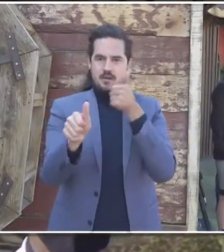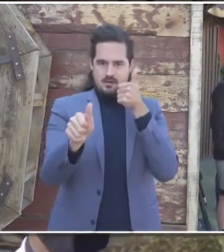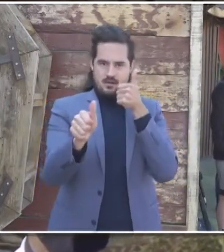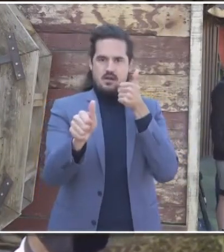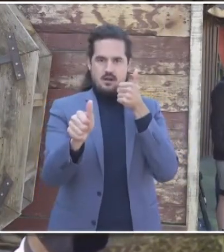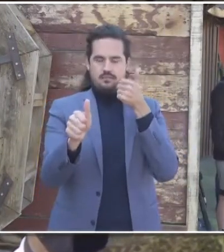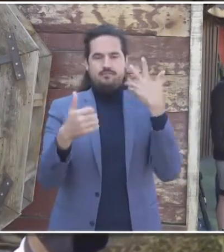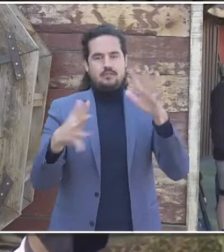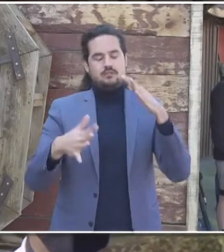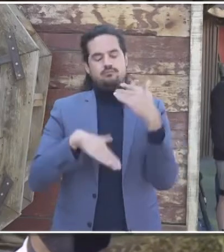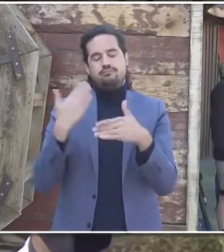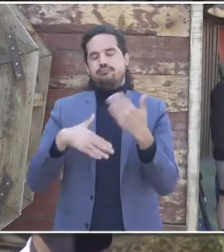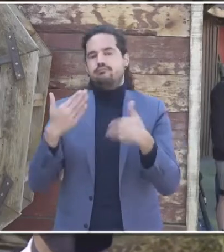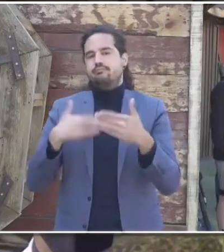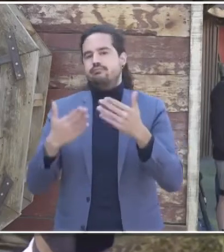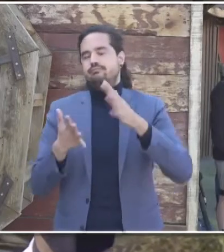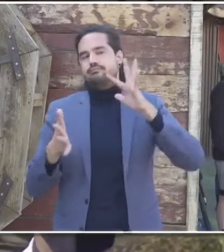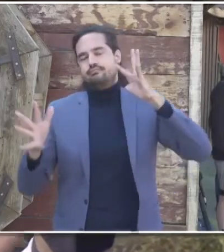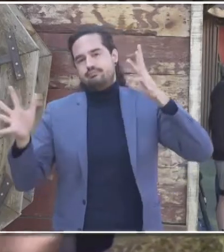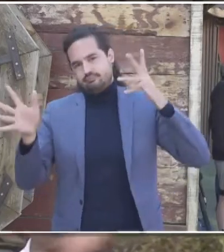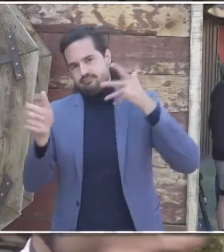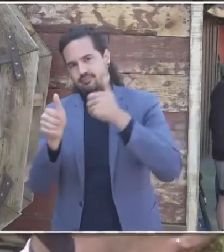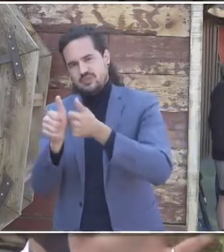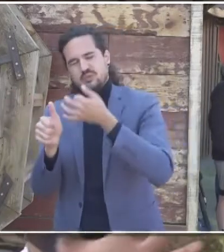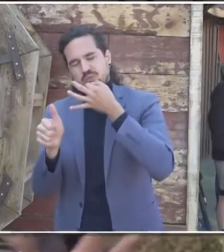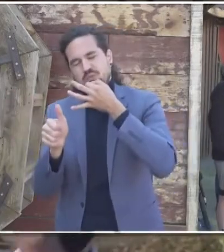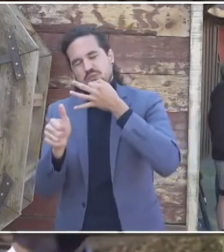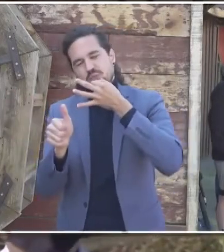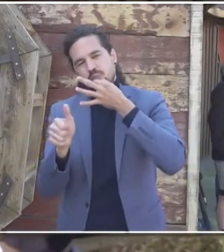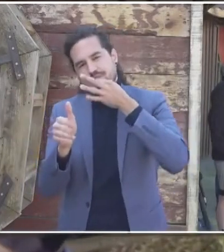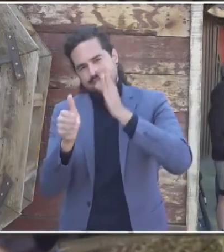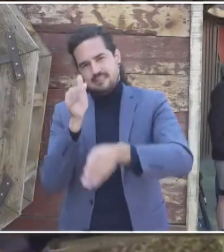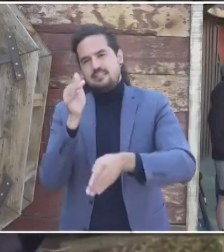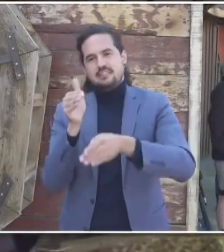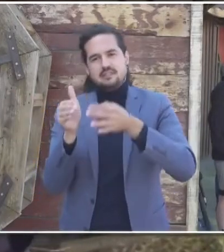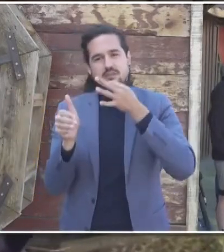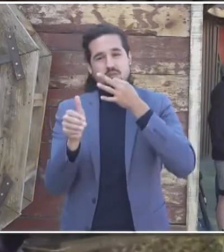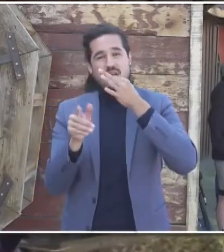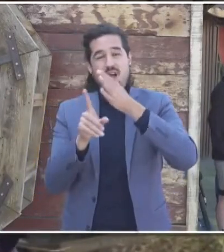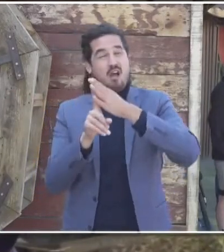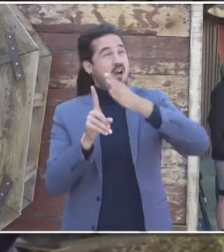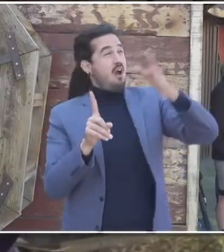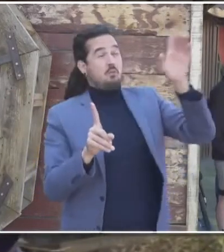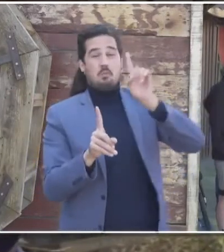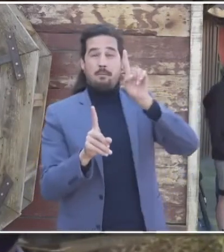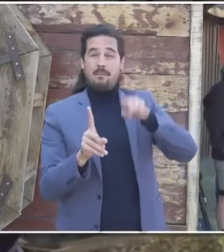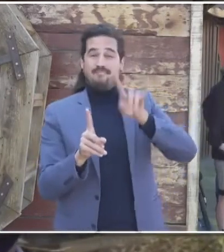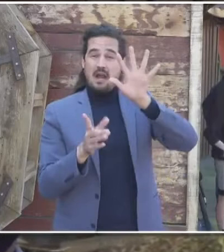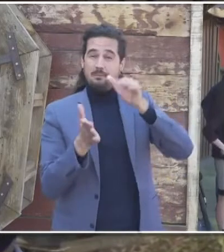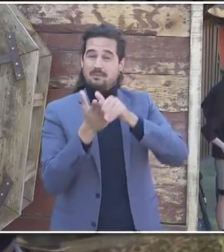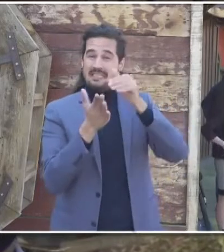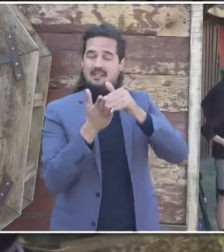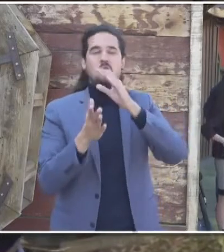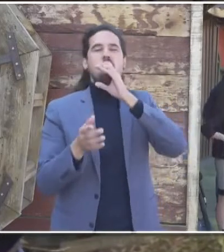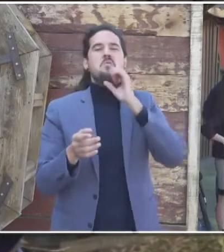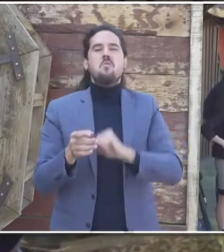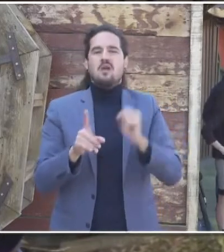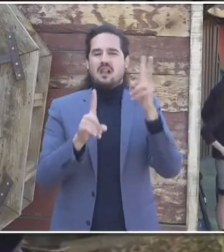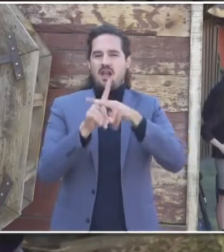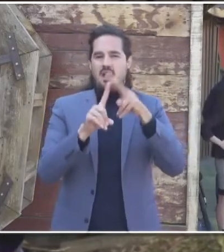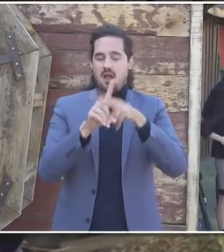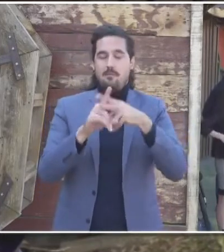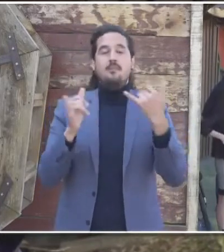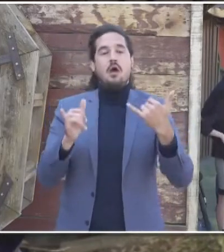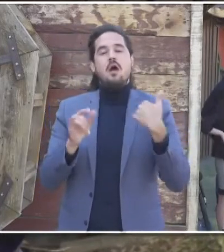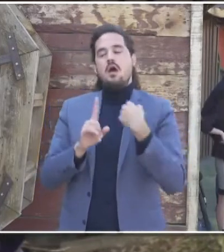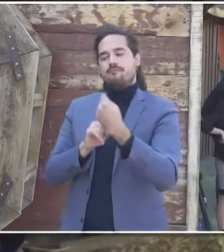that backlog, again, is dynamic. That was the old backlog. Over the course of the last few weeks, we have cumulative examples, and I'm sure those